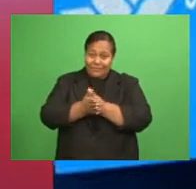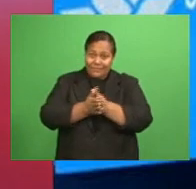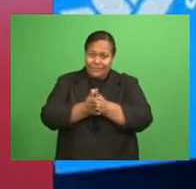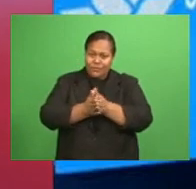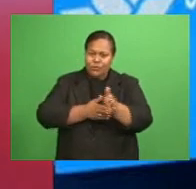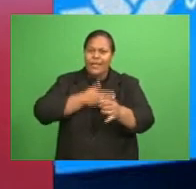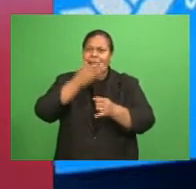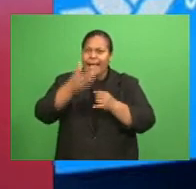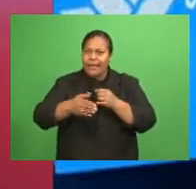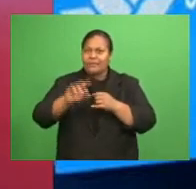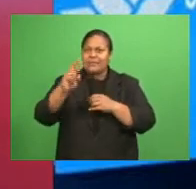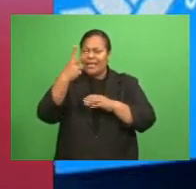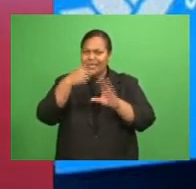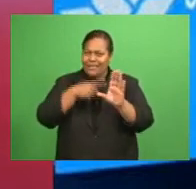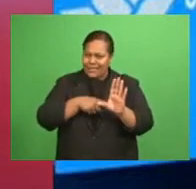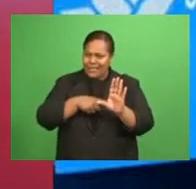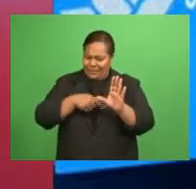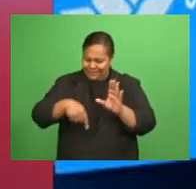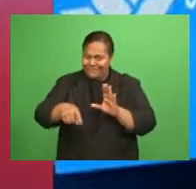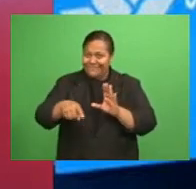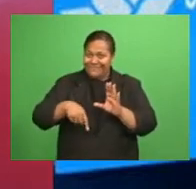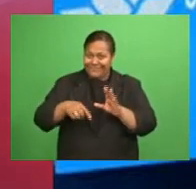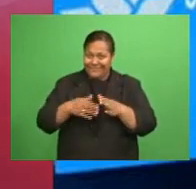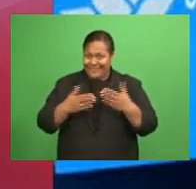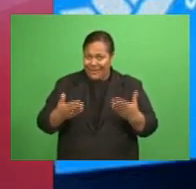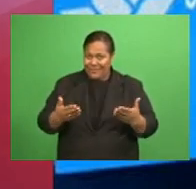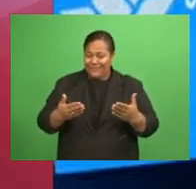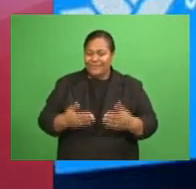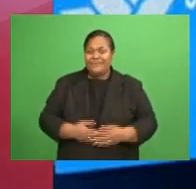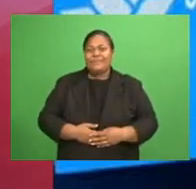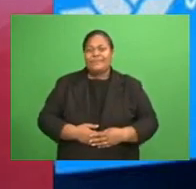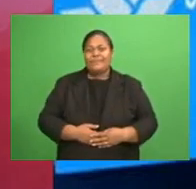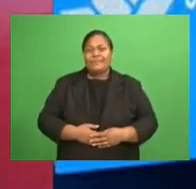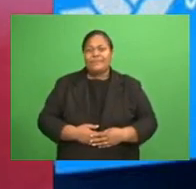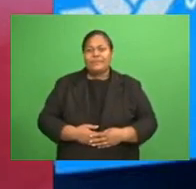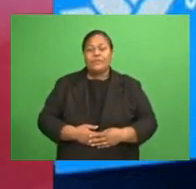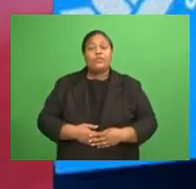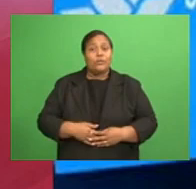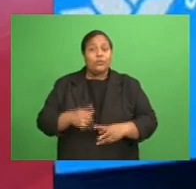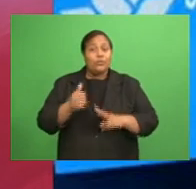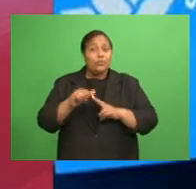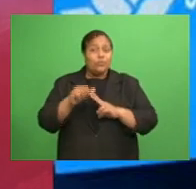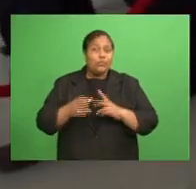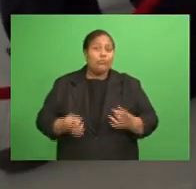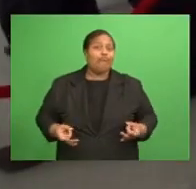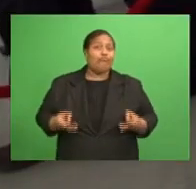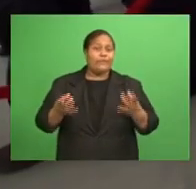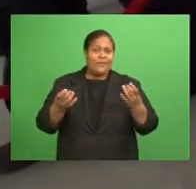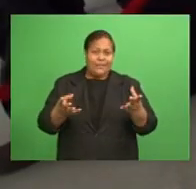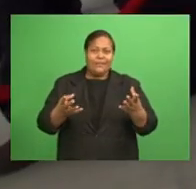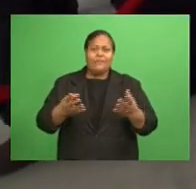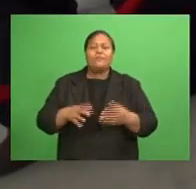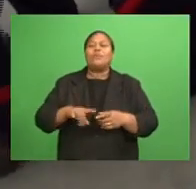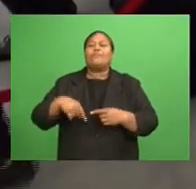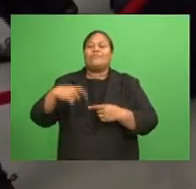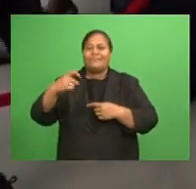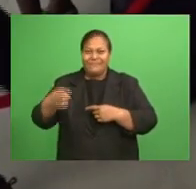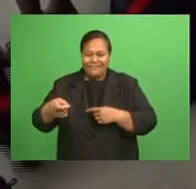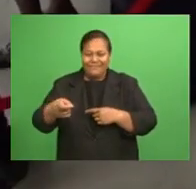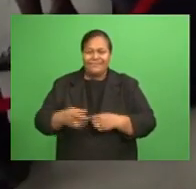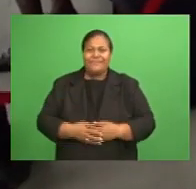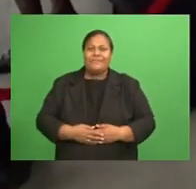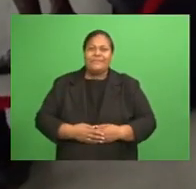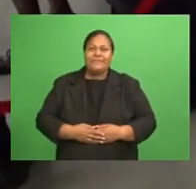end of the second year of this term and also preparing for 2022. The meeting later this month will